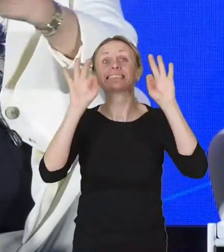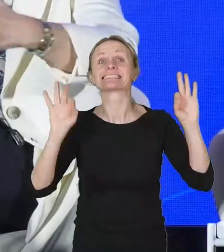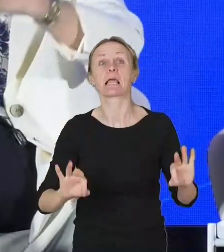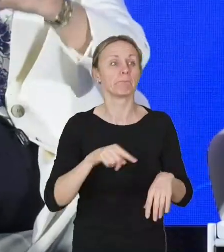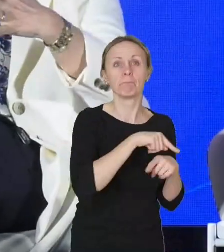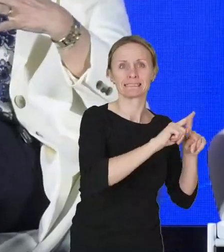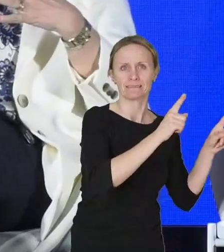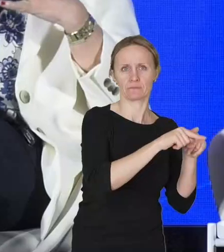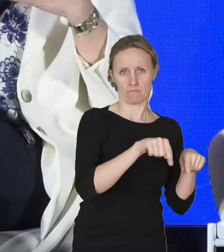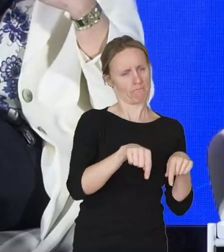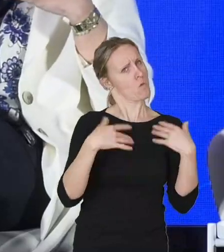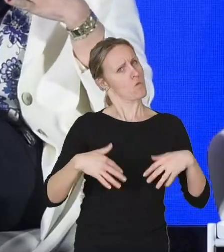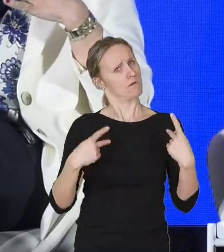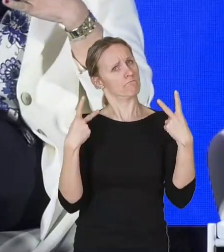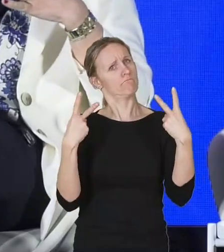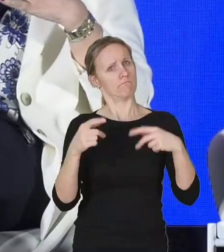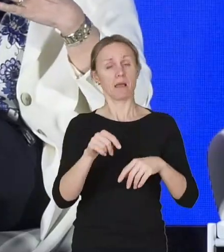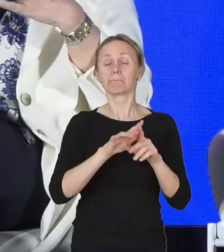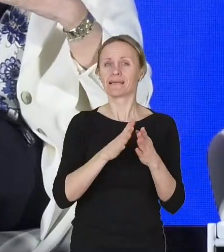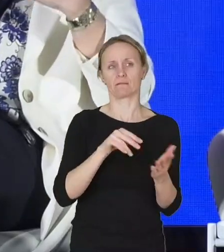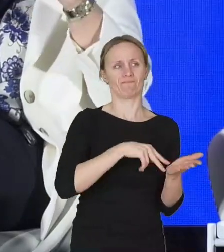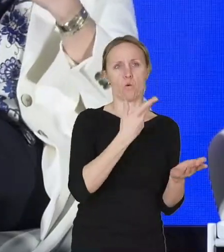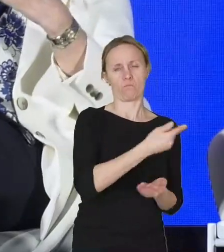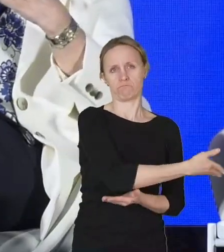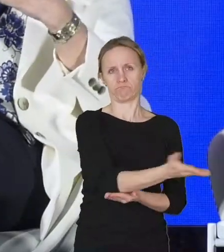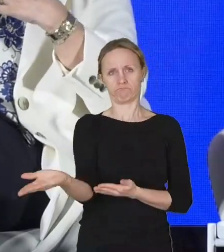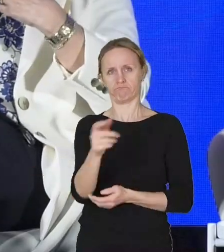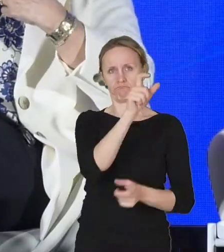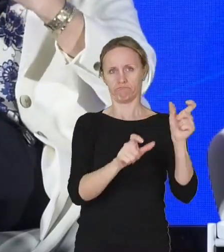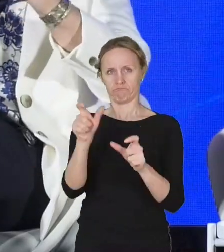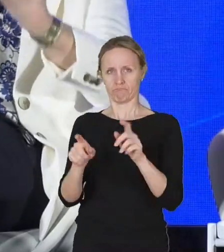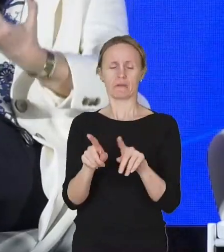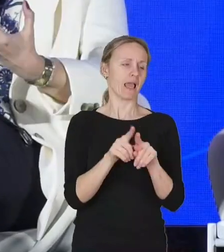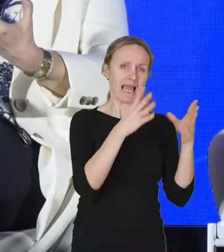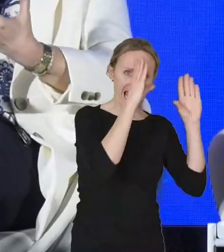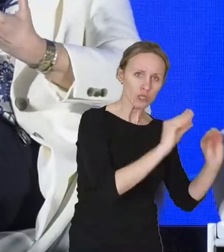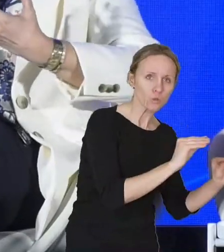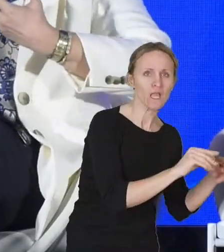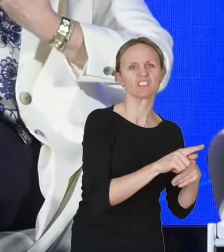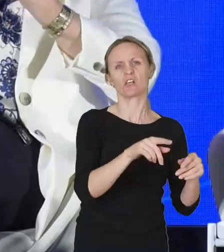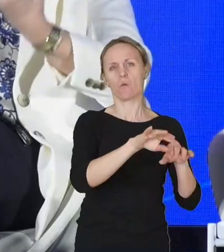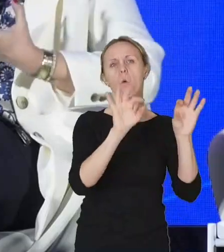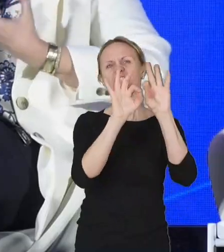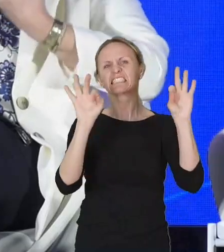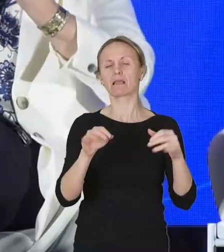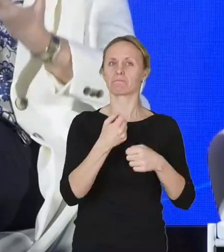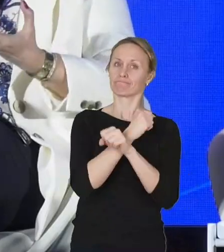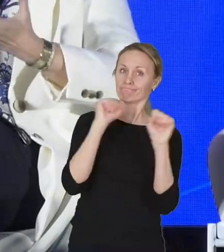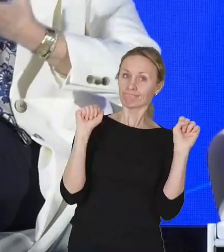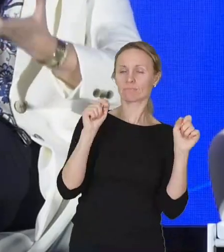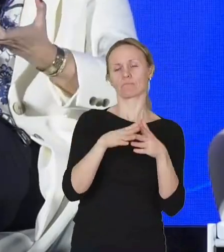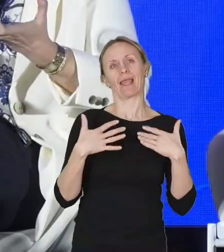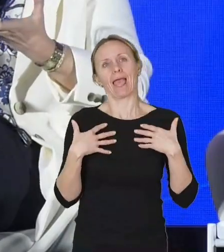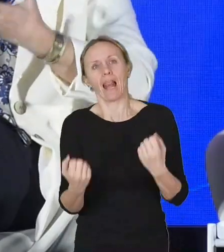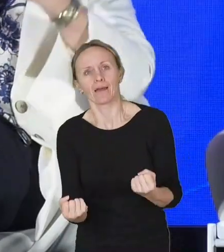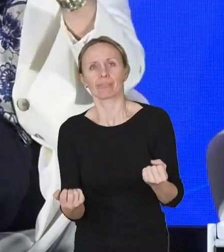of, so all these systems are benefiting from innovation development. So innovation is embedded in